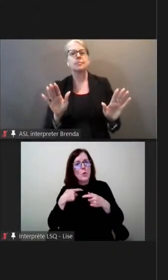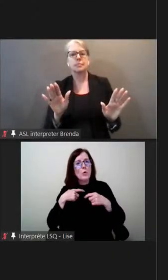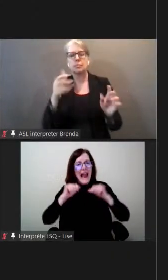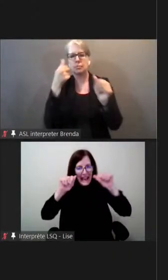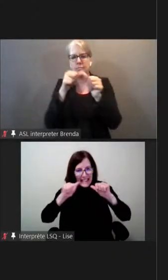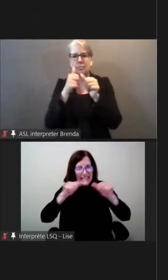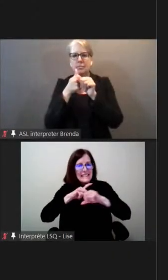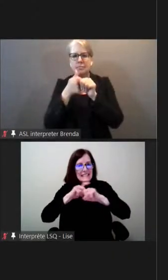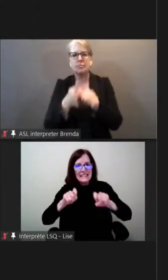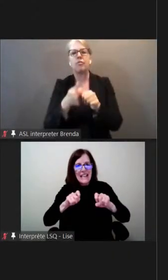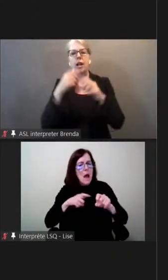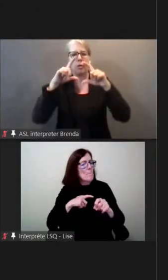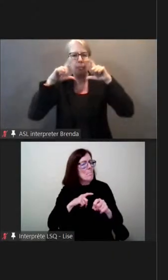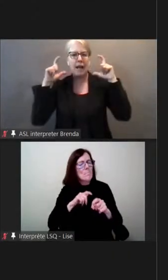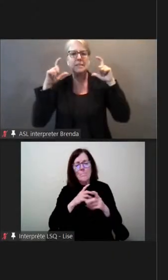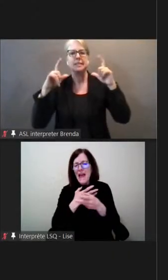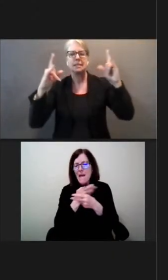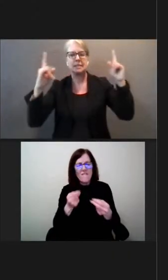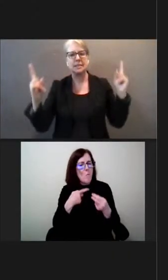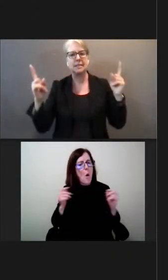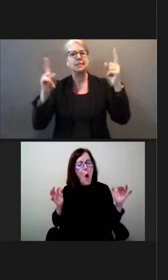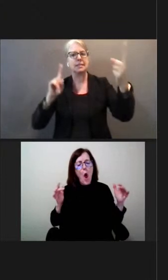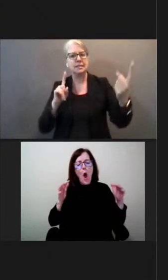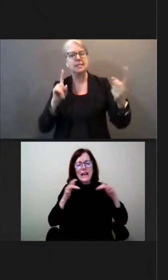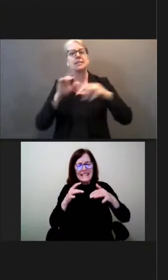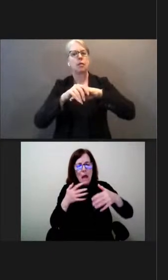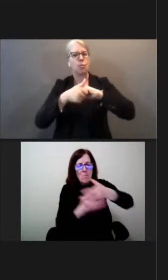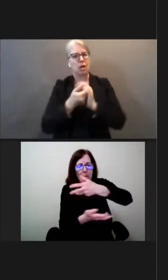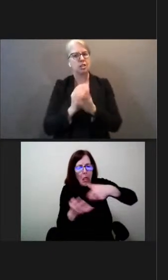distancing, masking, and washing your hands.